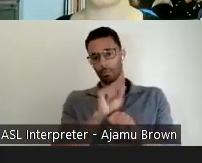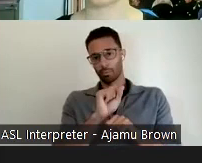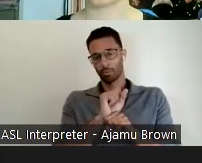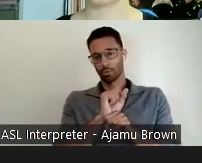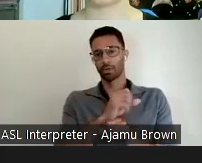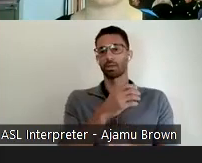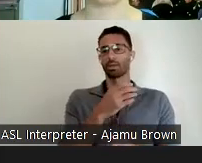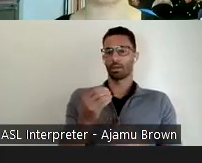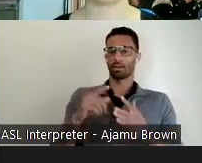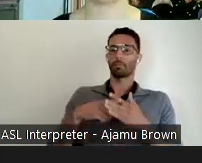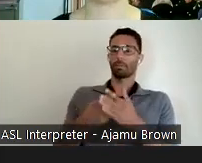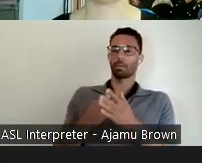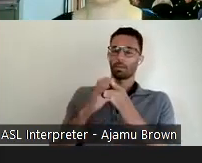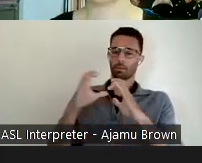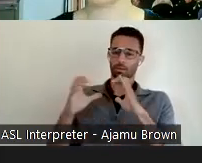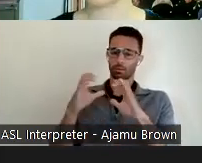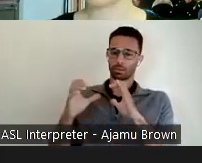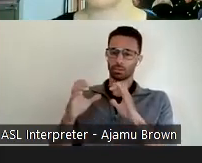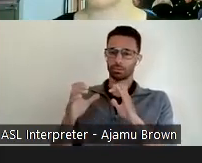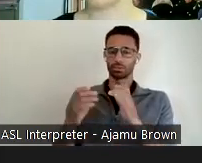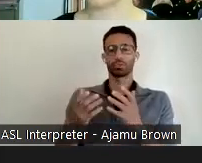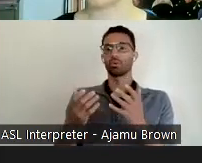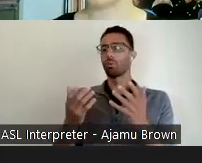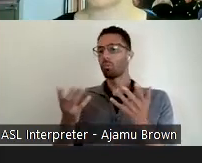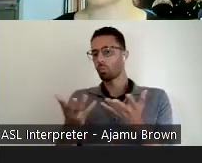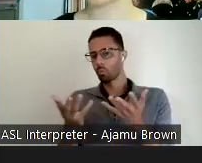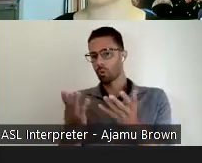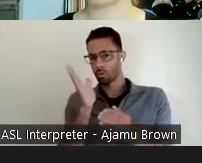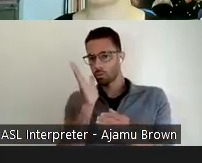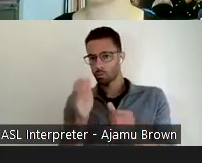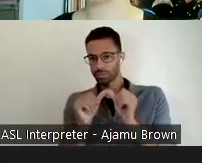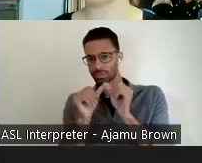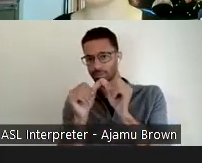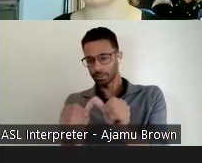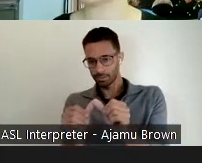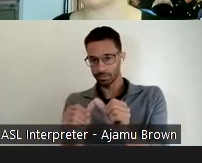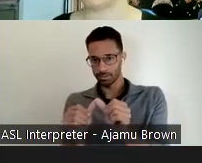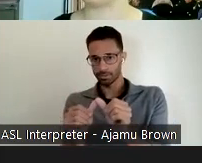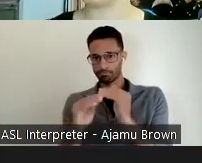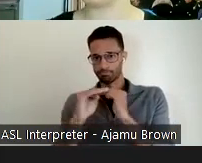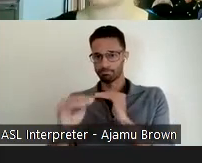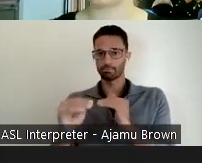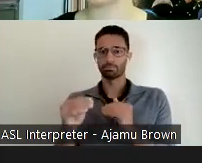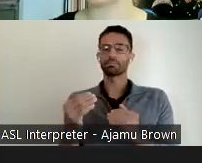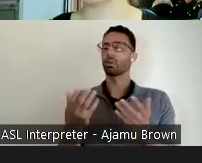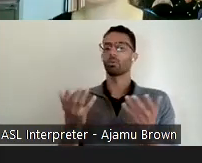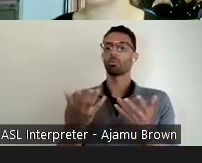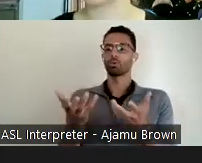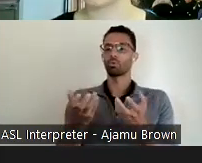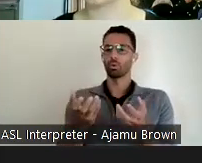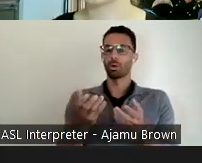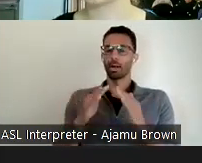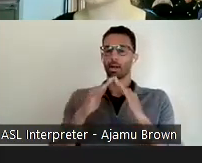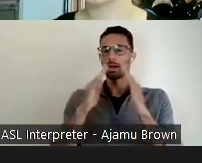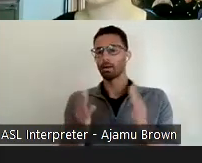that conversation of what is sustainable for you long-term, and what do you want to have be your housing 1 year